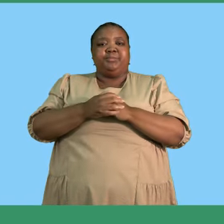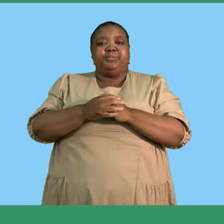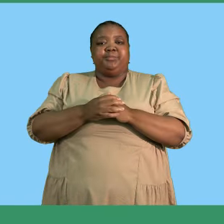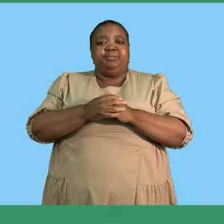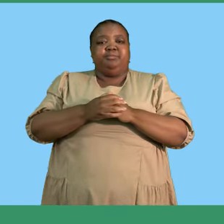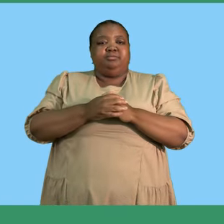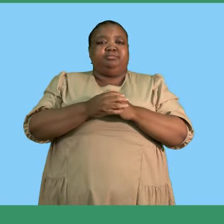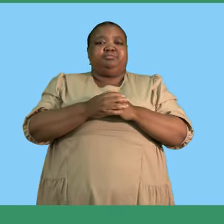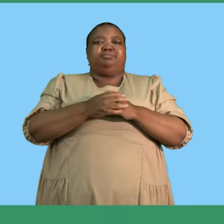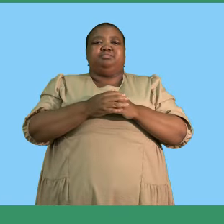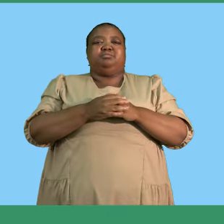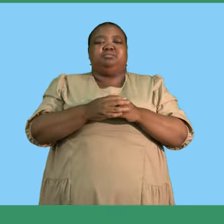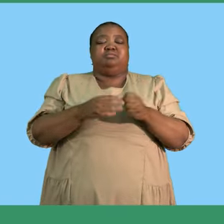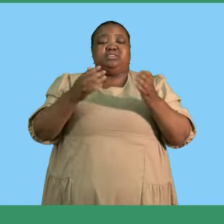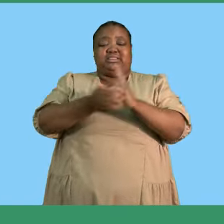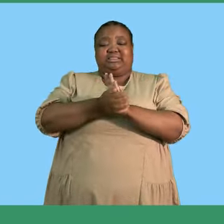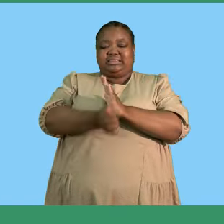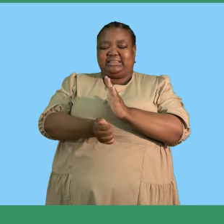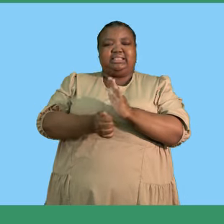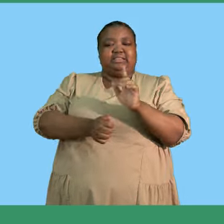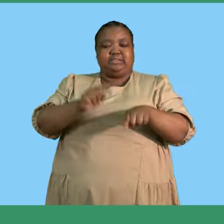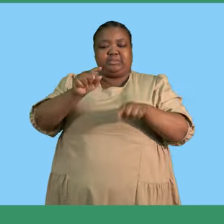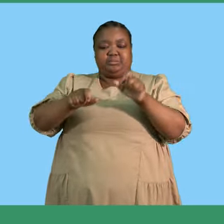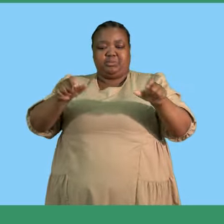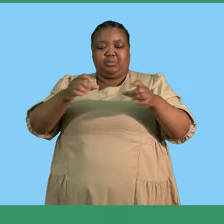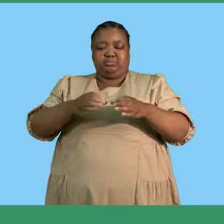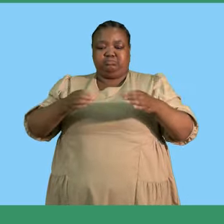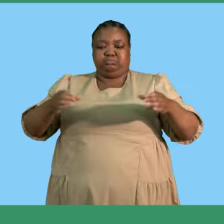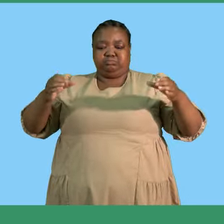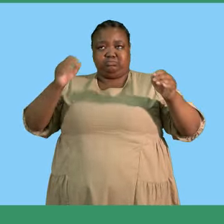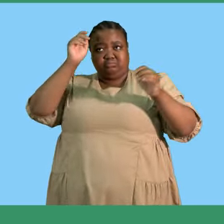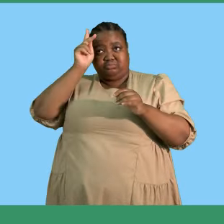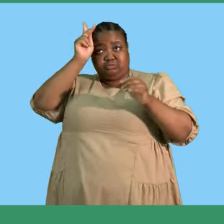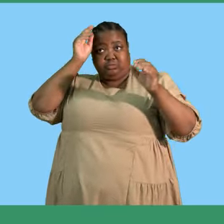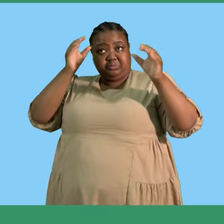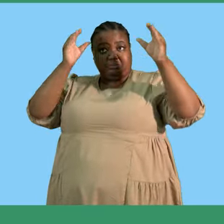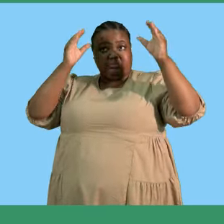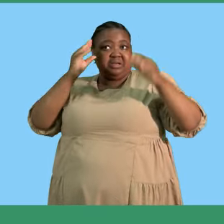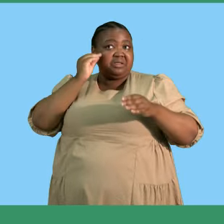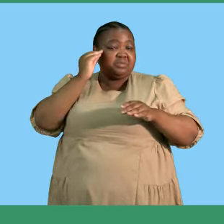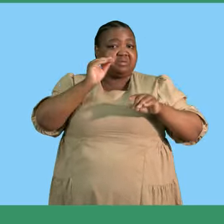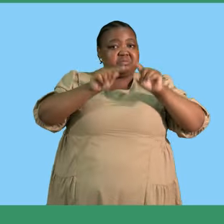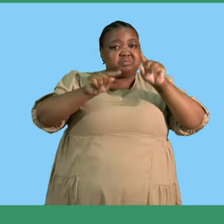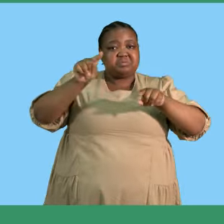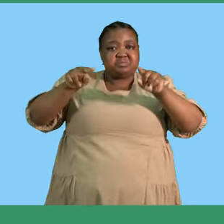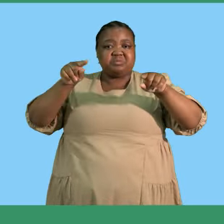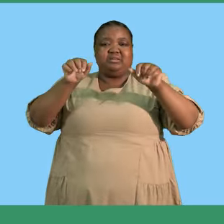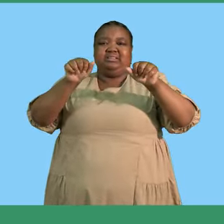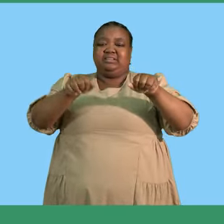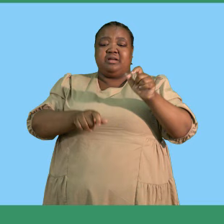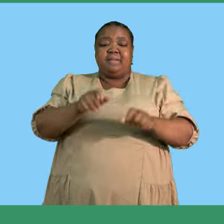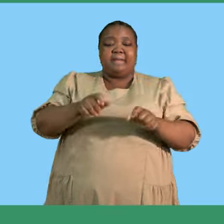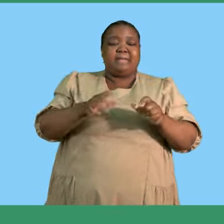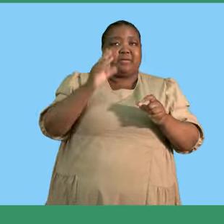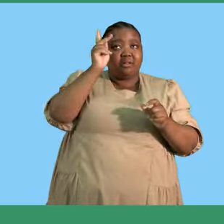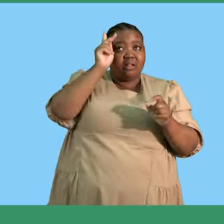together, we are having a broader base of skills, knowledge, and experiences, meaning that you have different